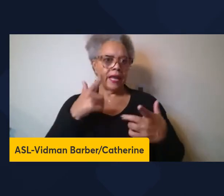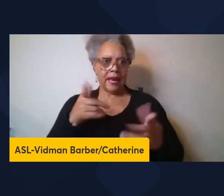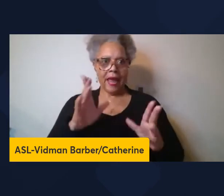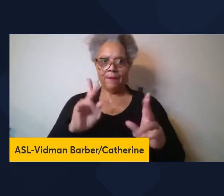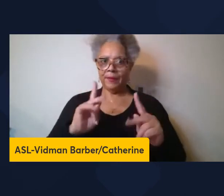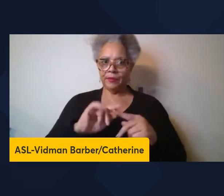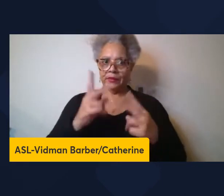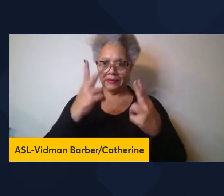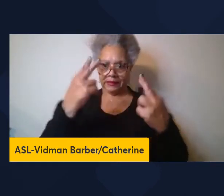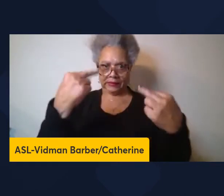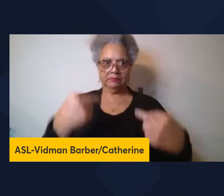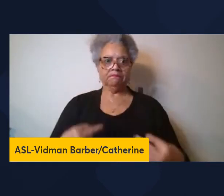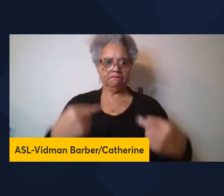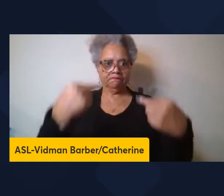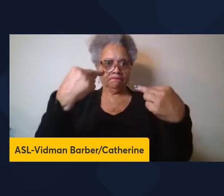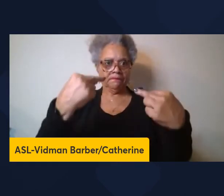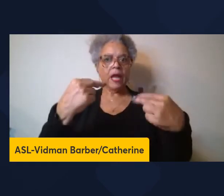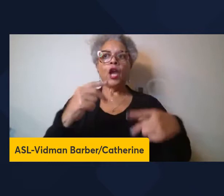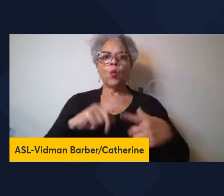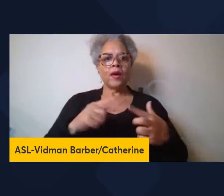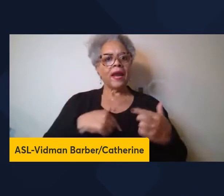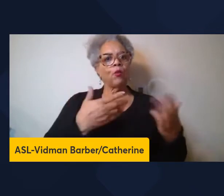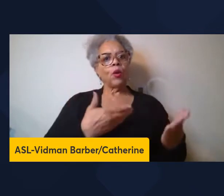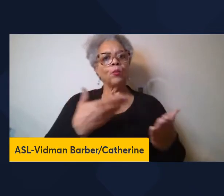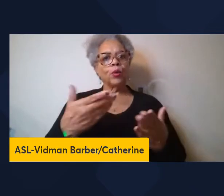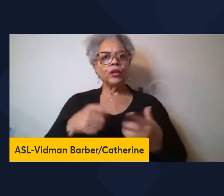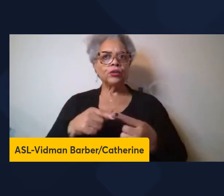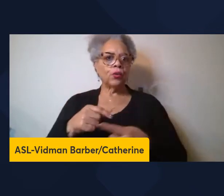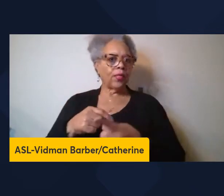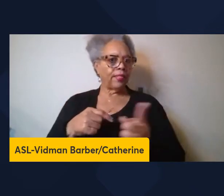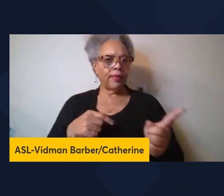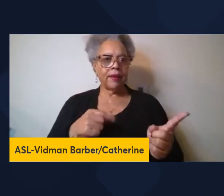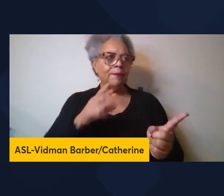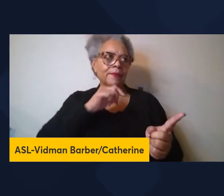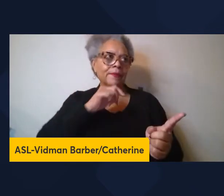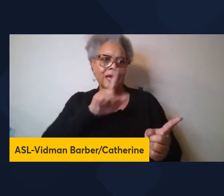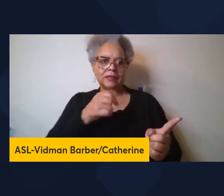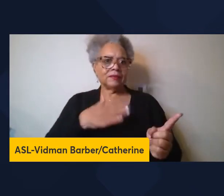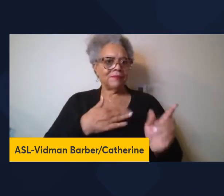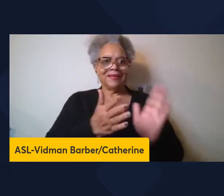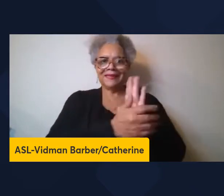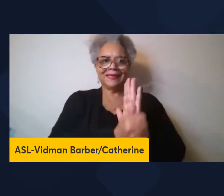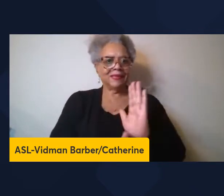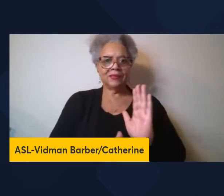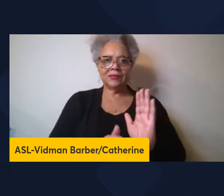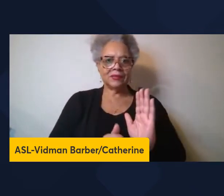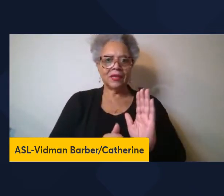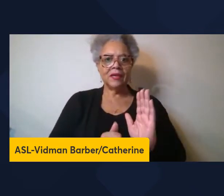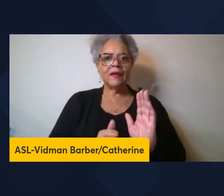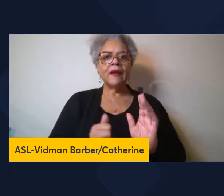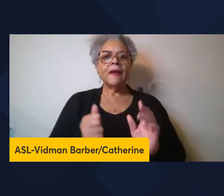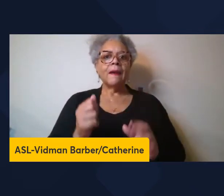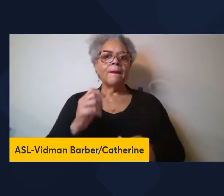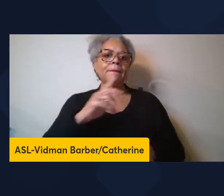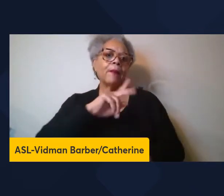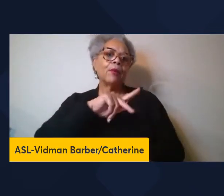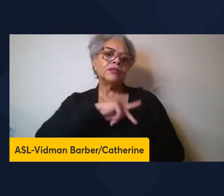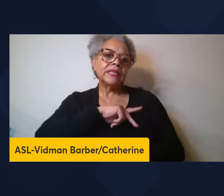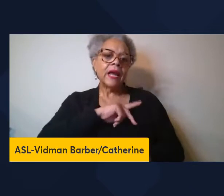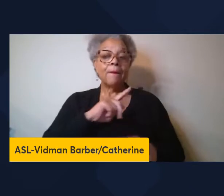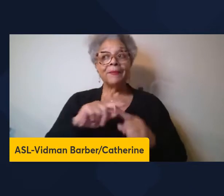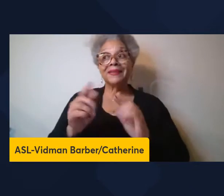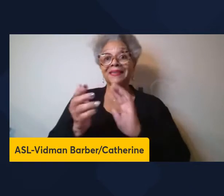was, what I brought to them, in terms of not just the skills I had, but my personality and the